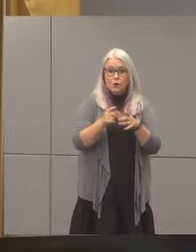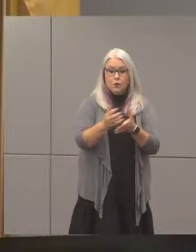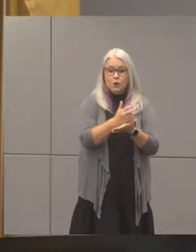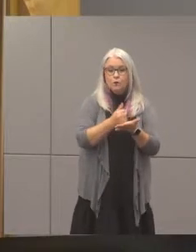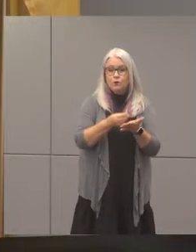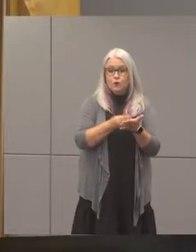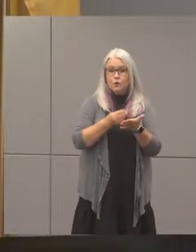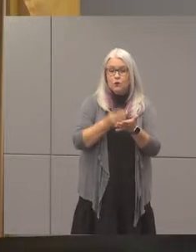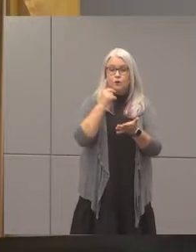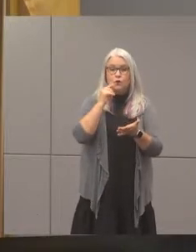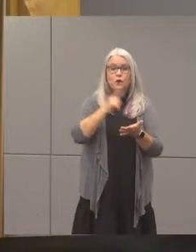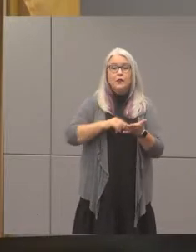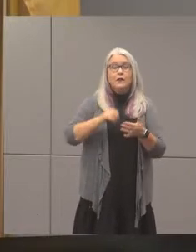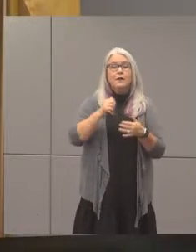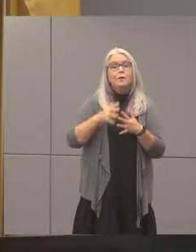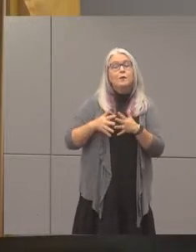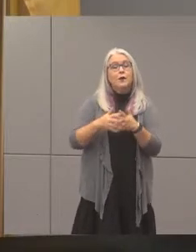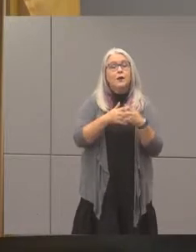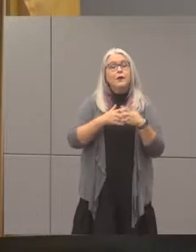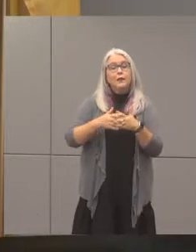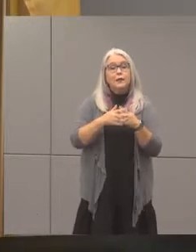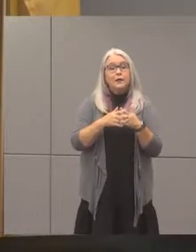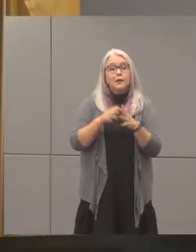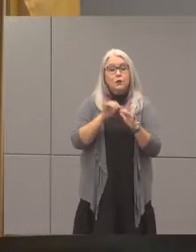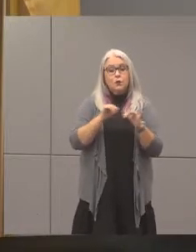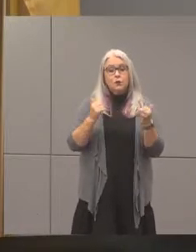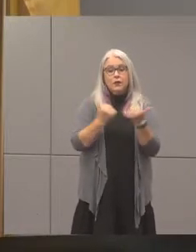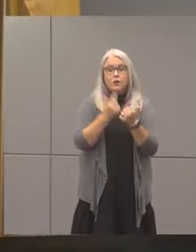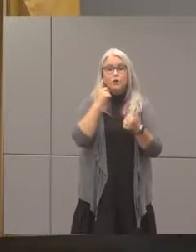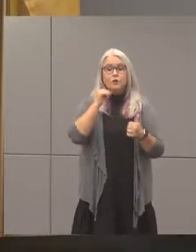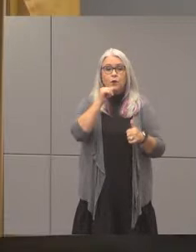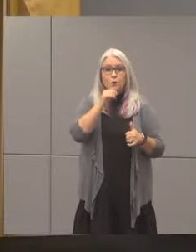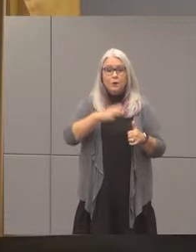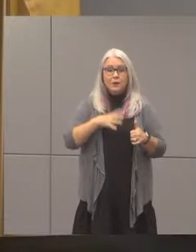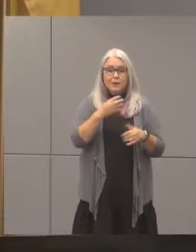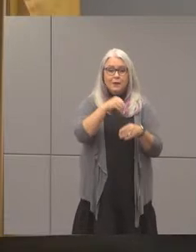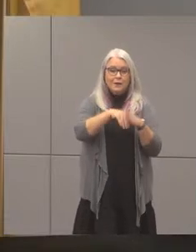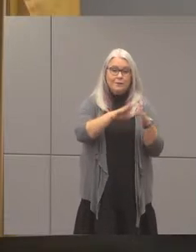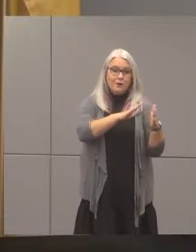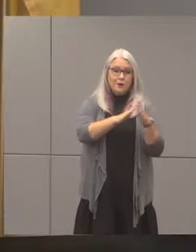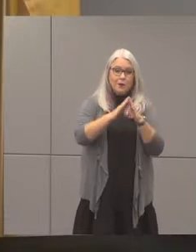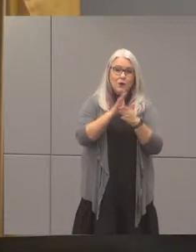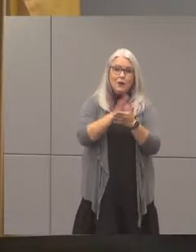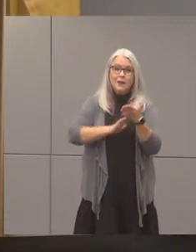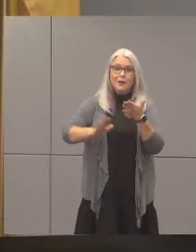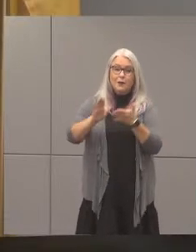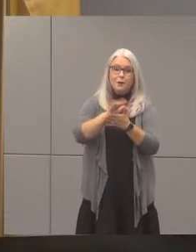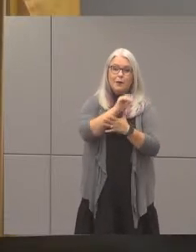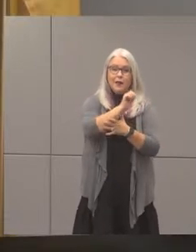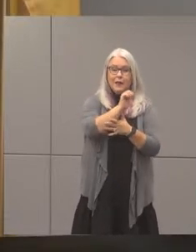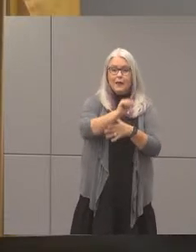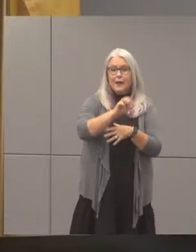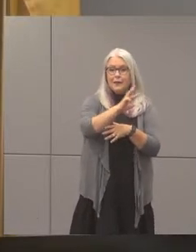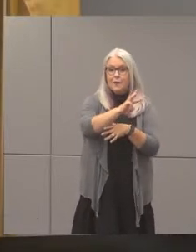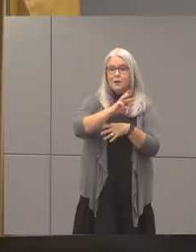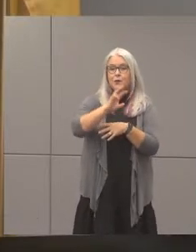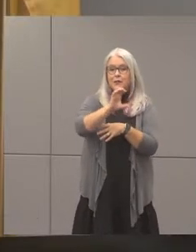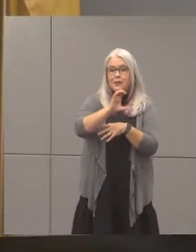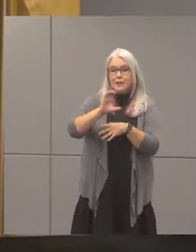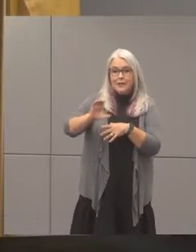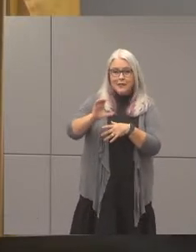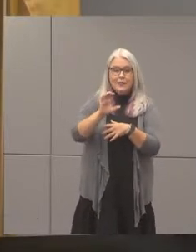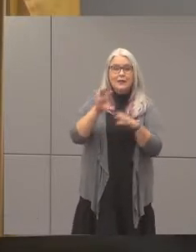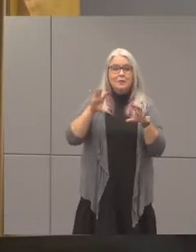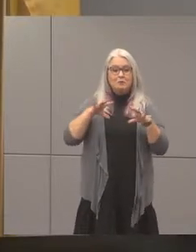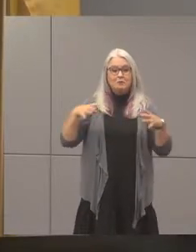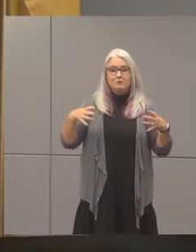the American Association for Women in Community Colleges, our own AAWCC chapter, and she